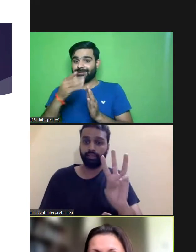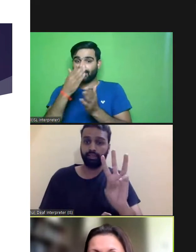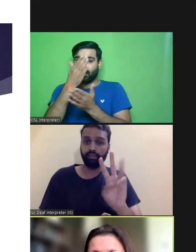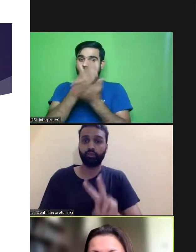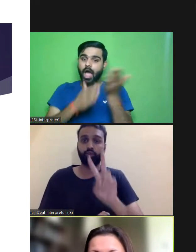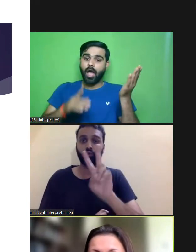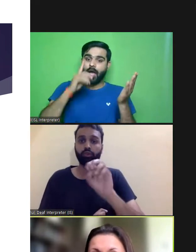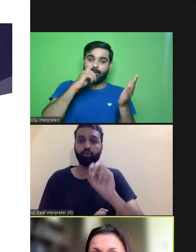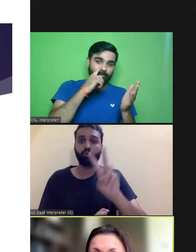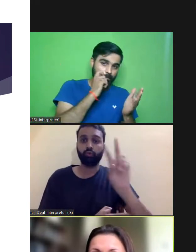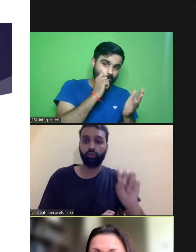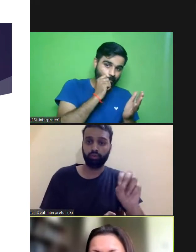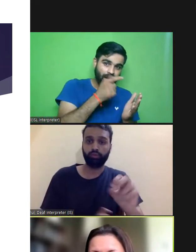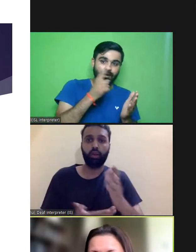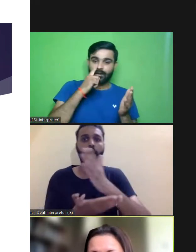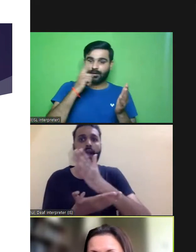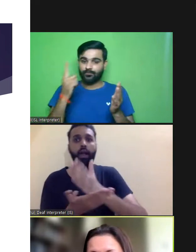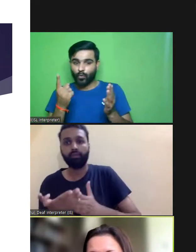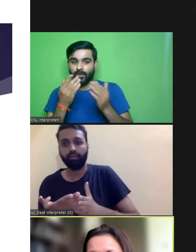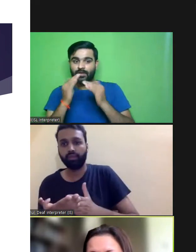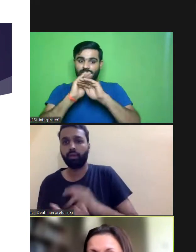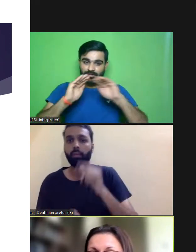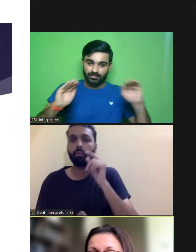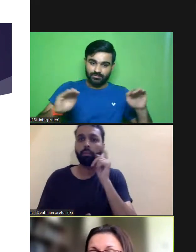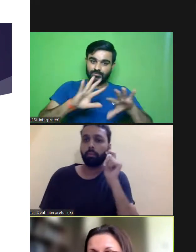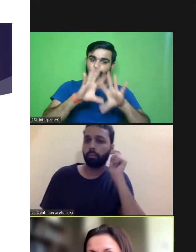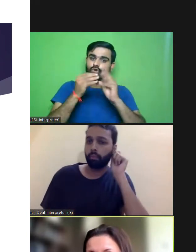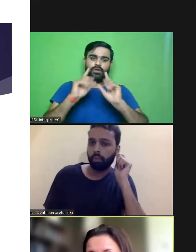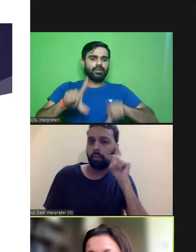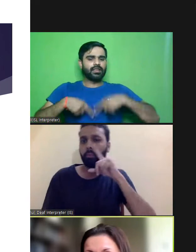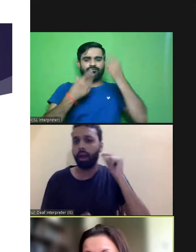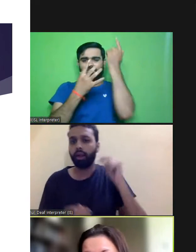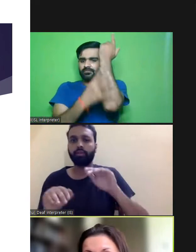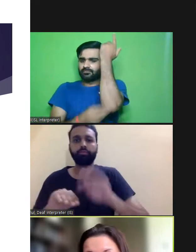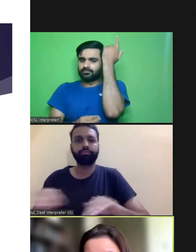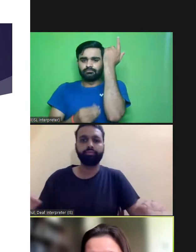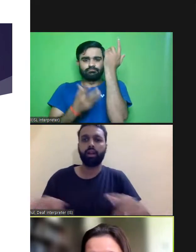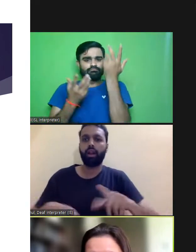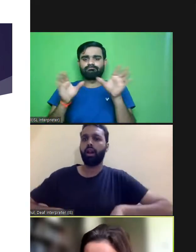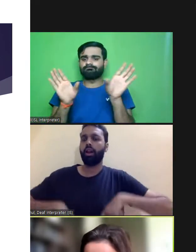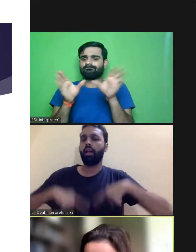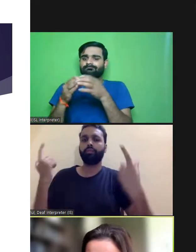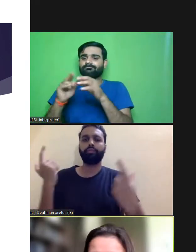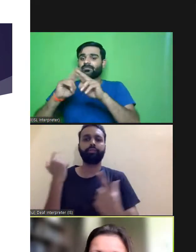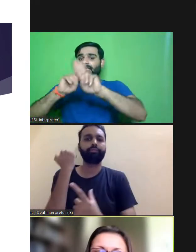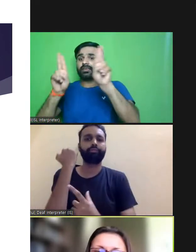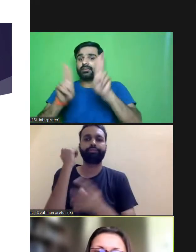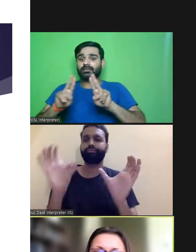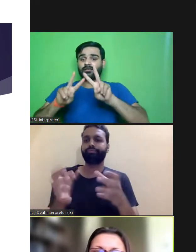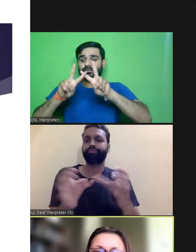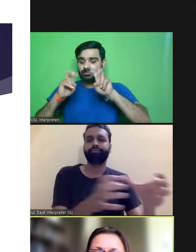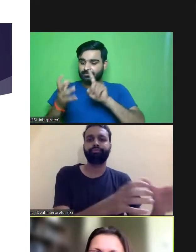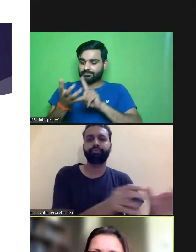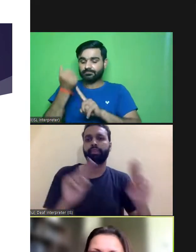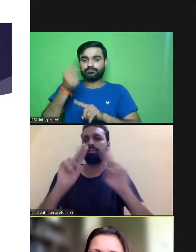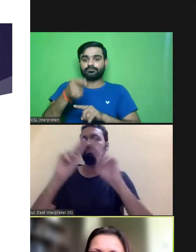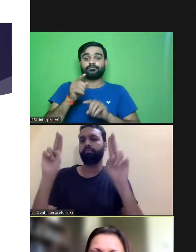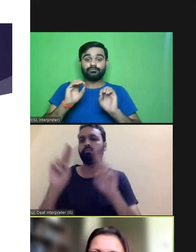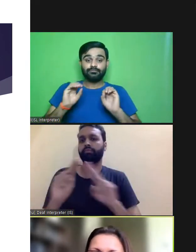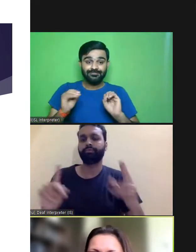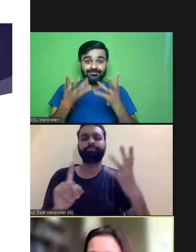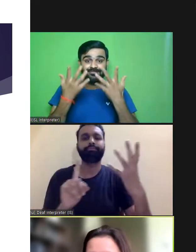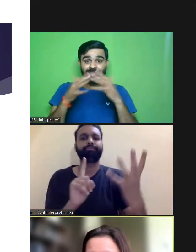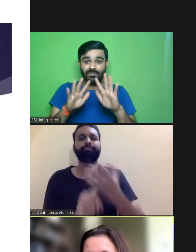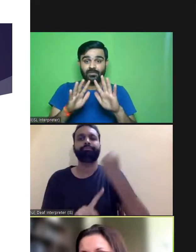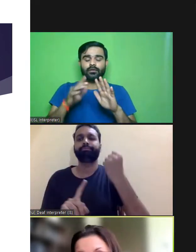women, and children of all ages living in poverty in all these dimensions, according to national definitions. This target becomes